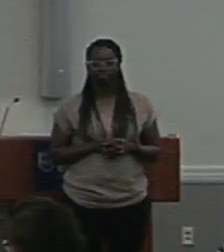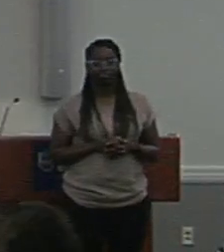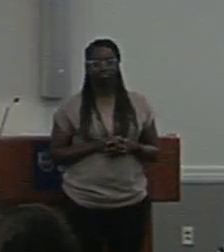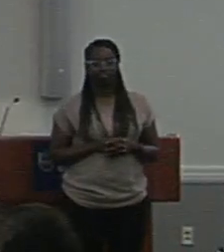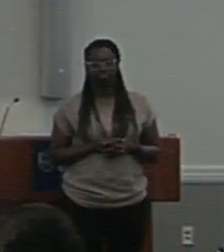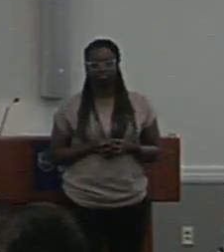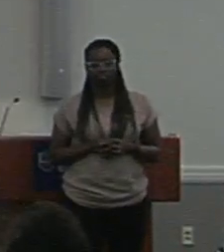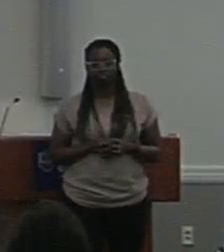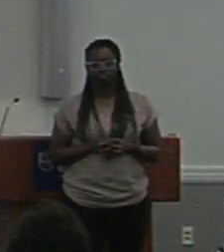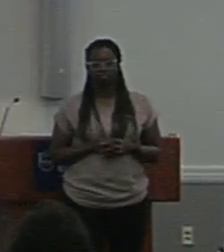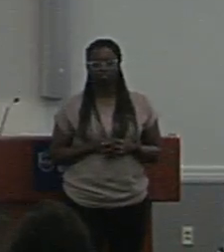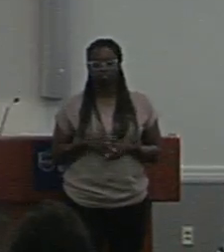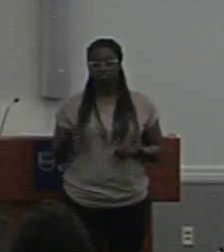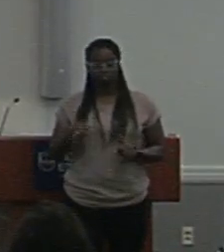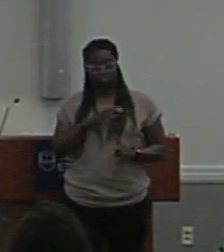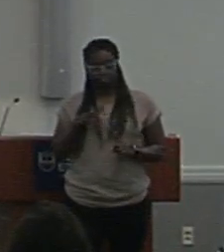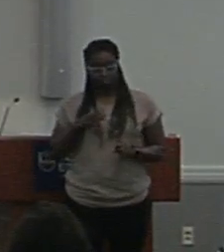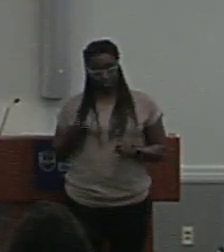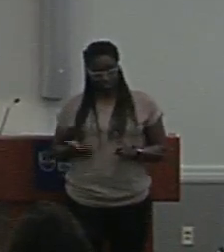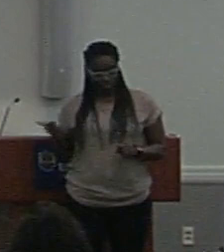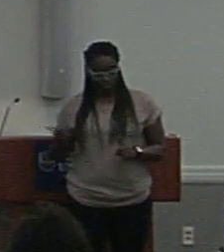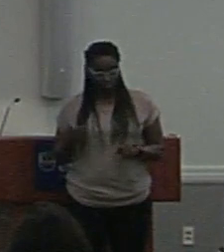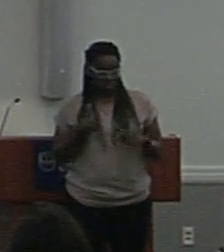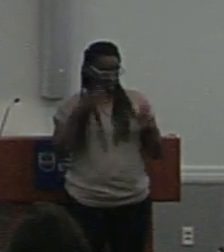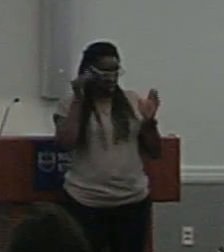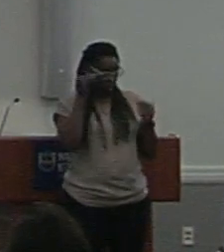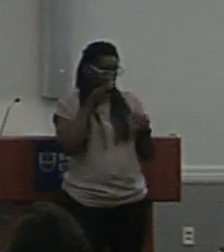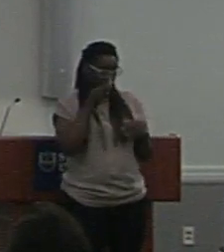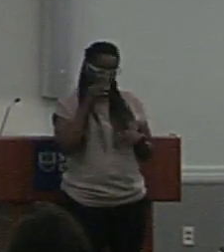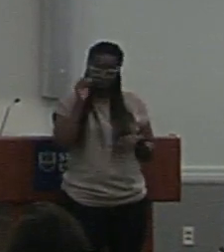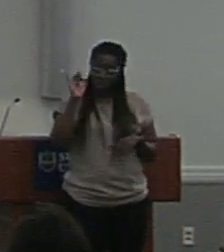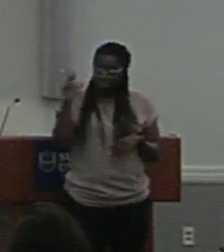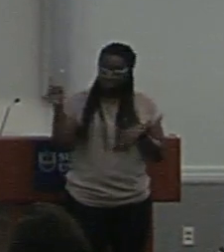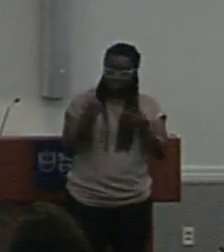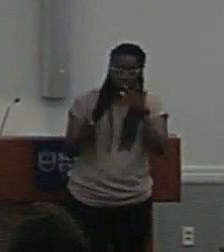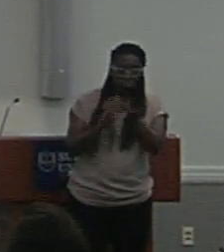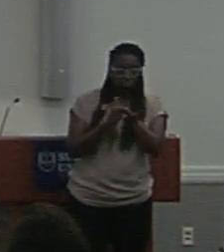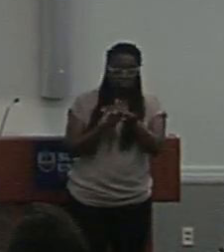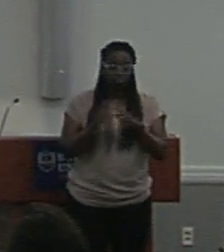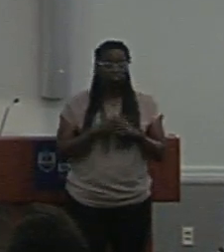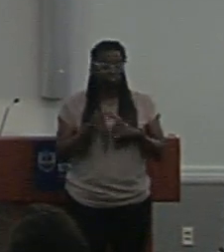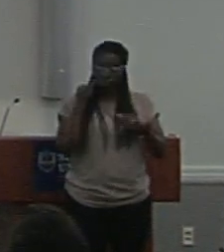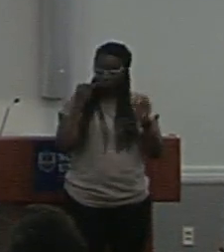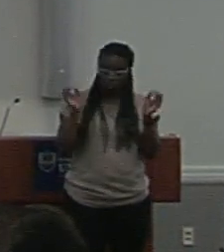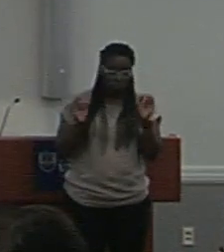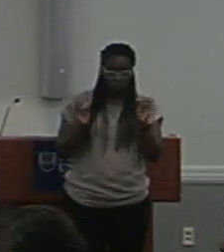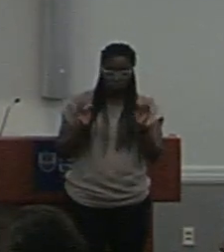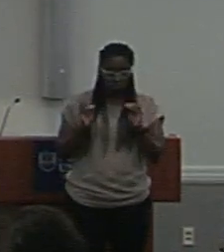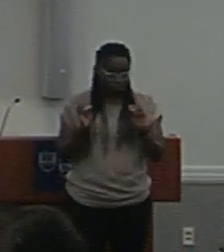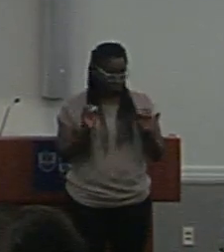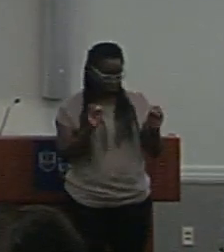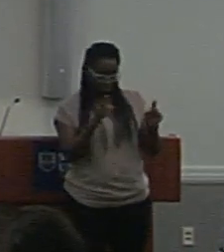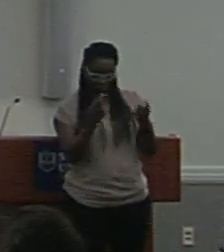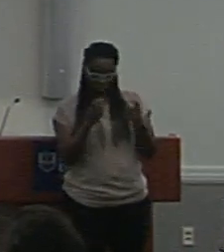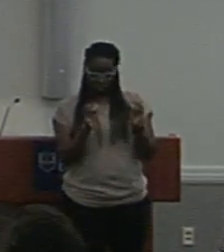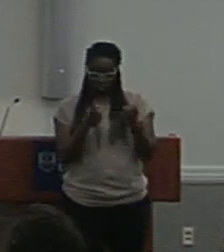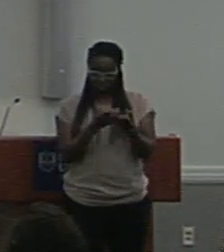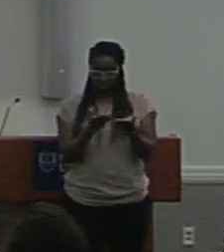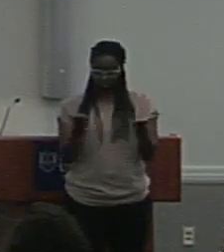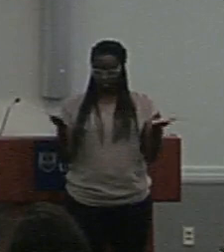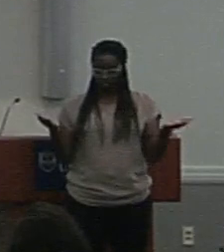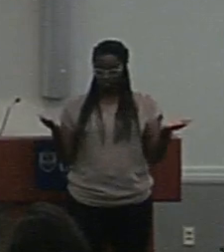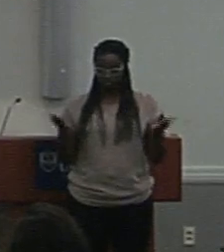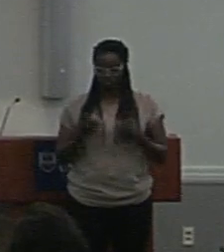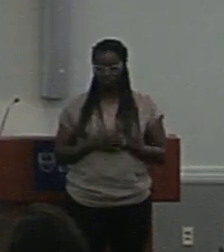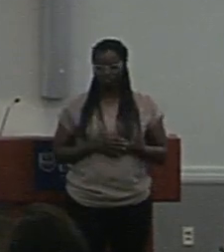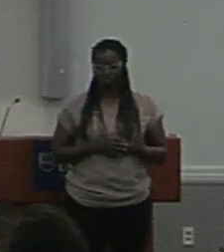Thank you. So I know the mayor will be here in just a few more minutes, but if we have no other questions, no questions right now, Andrea? Okay.